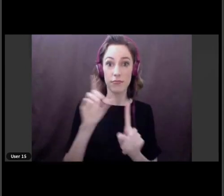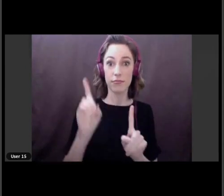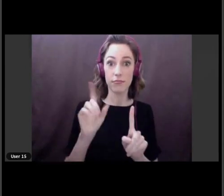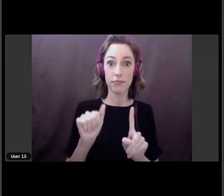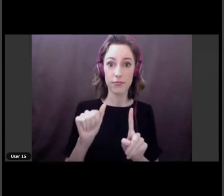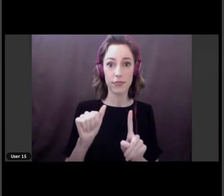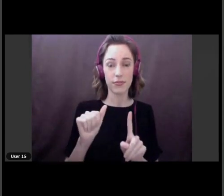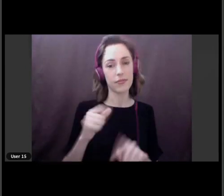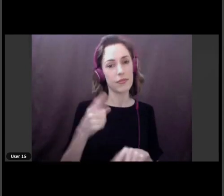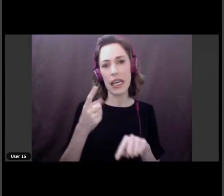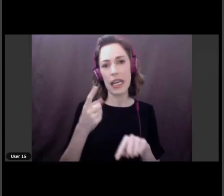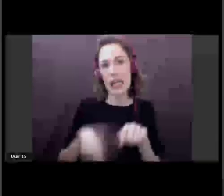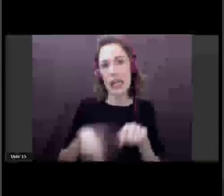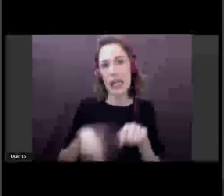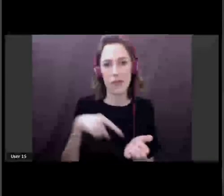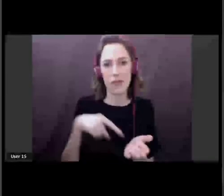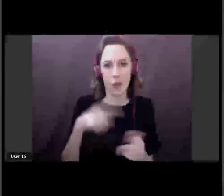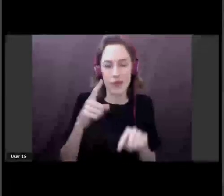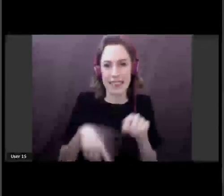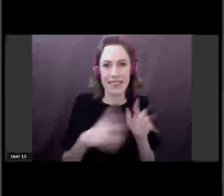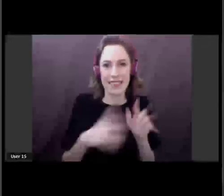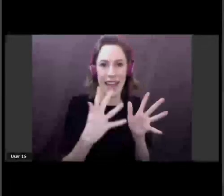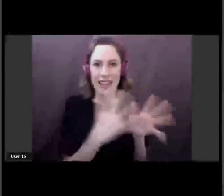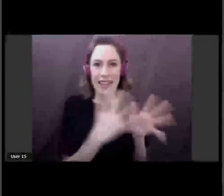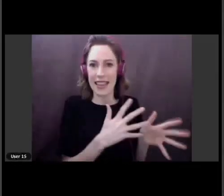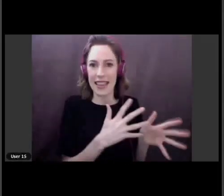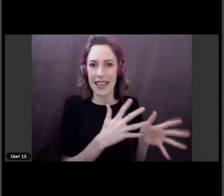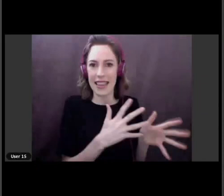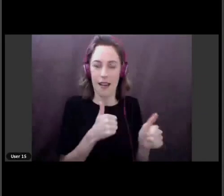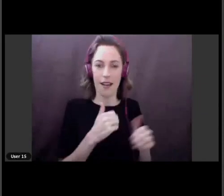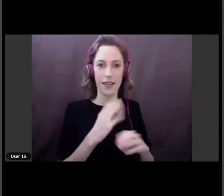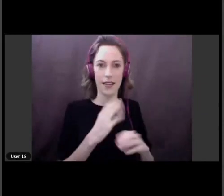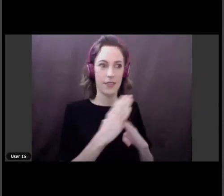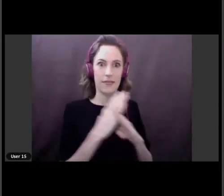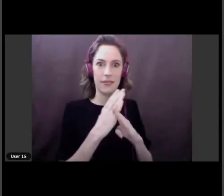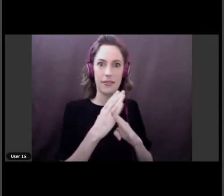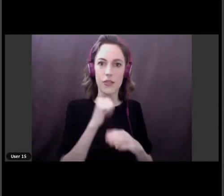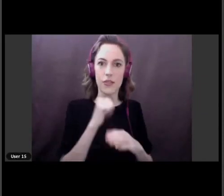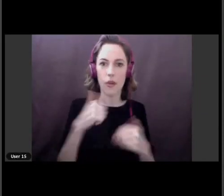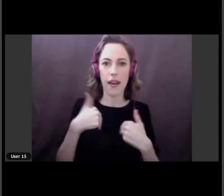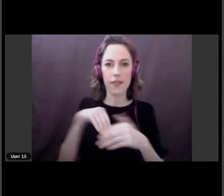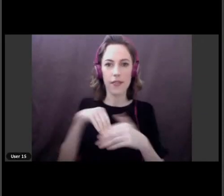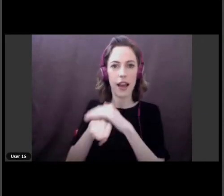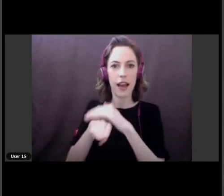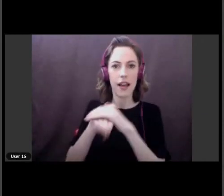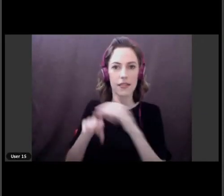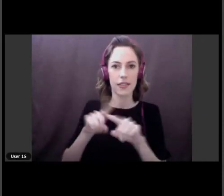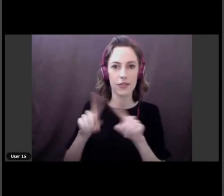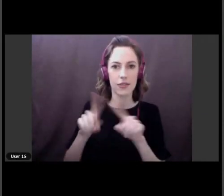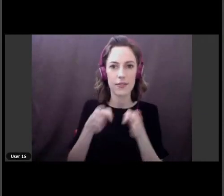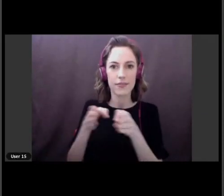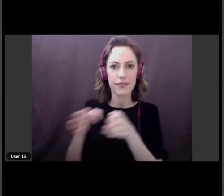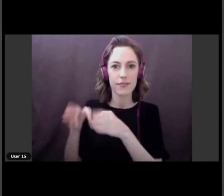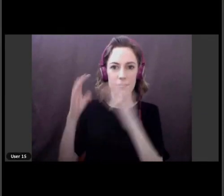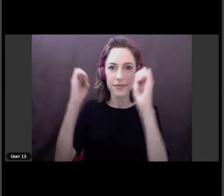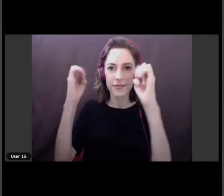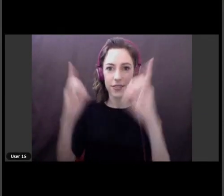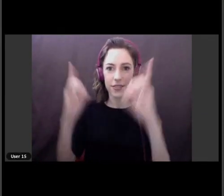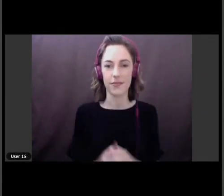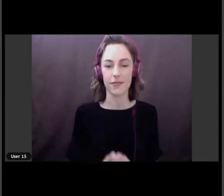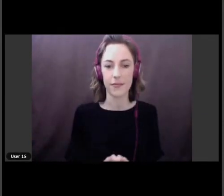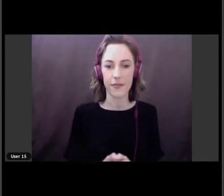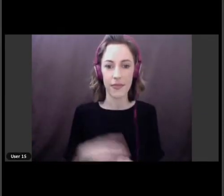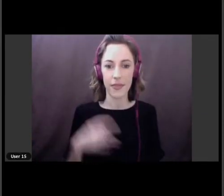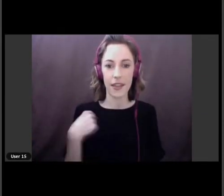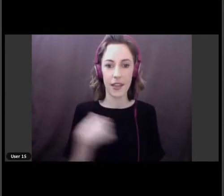distance learning modalities. Data collection is a critical tool that we can use to secure positive outcomes for learners